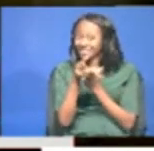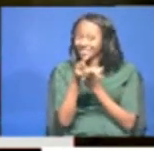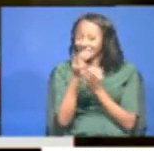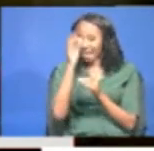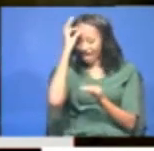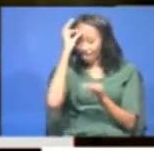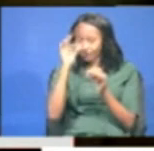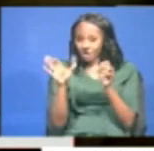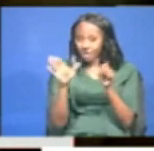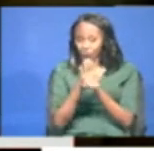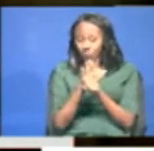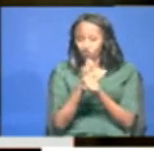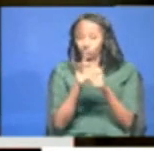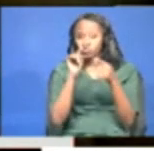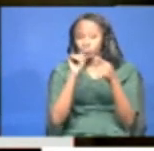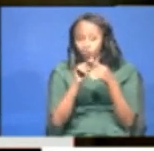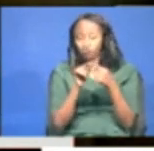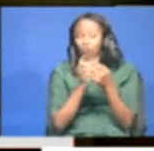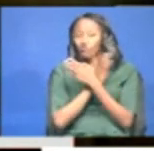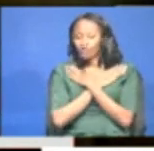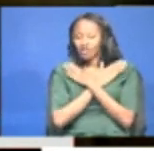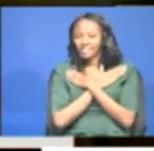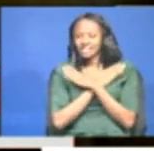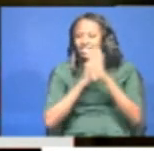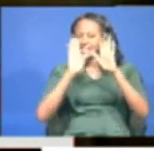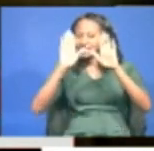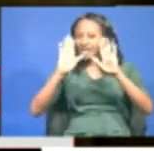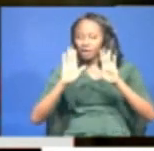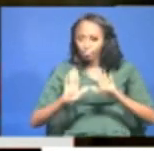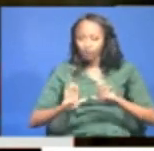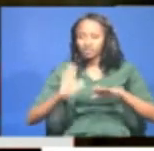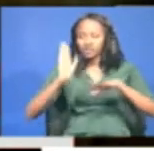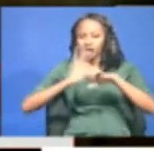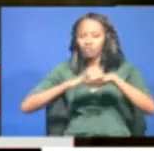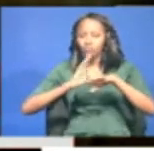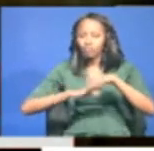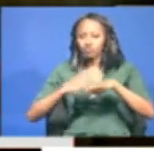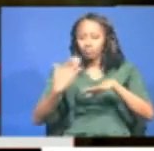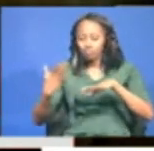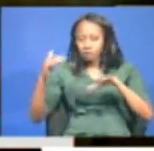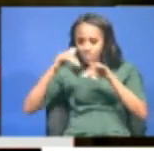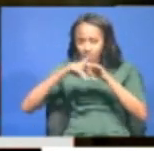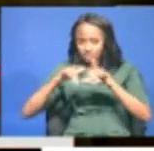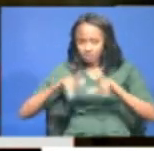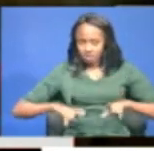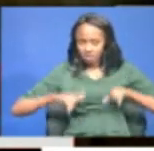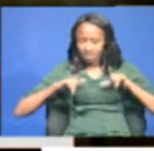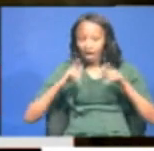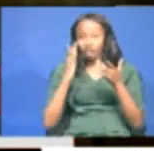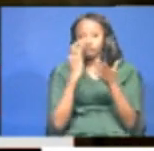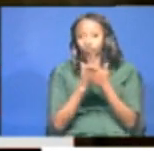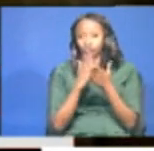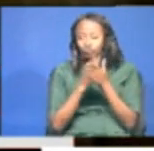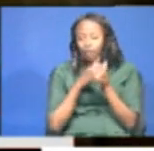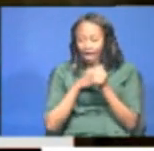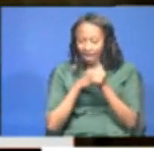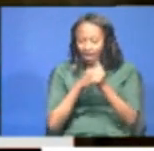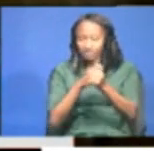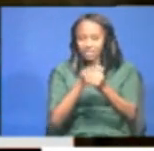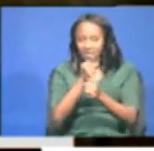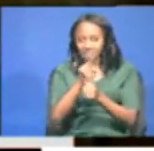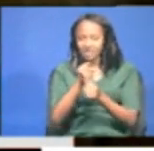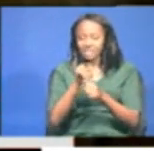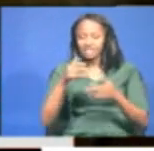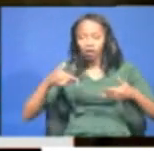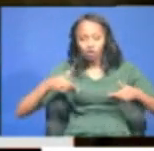to friends is an important ingredient in life. And I have guided these young people. I had a long meeting with them